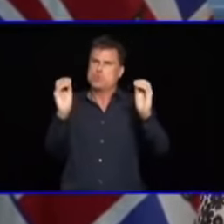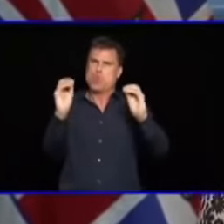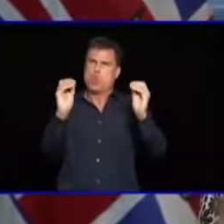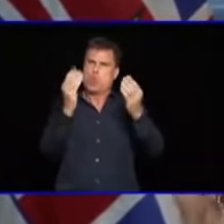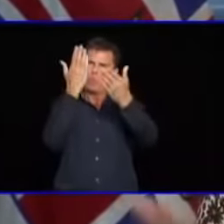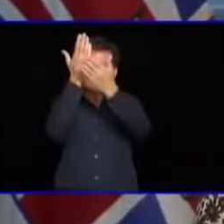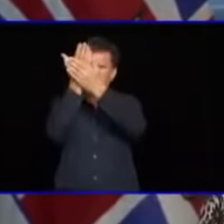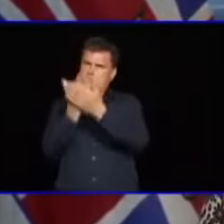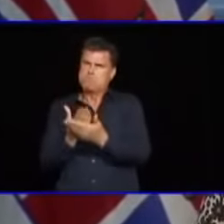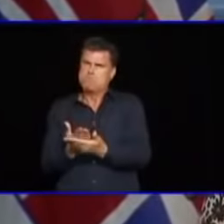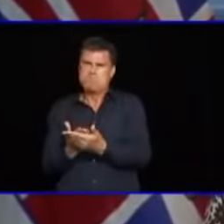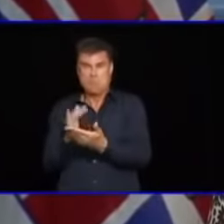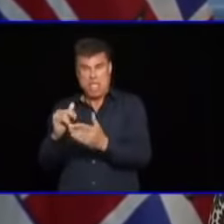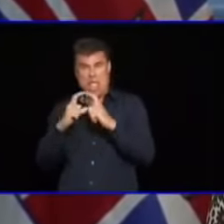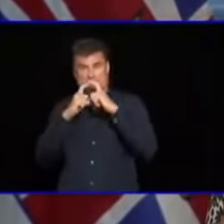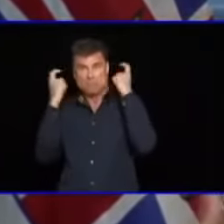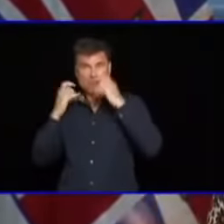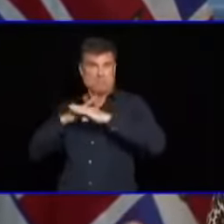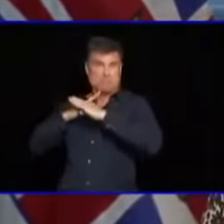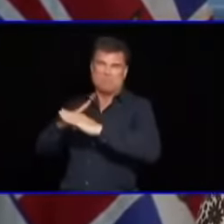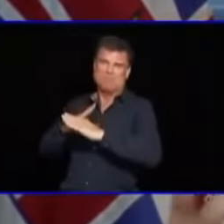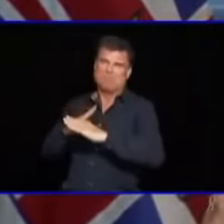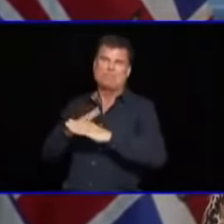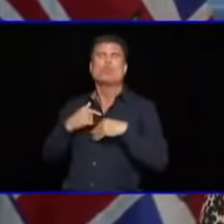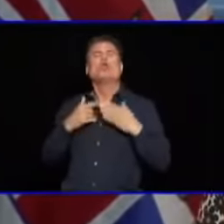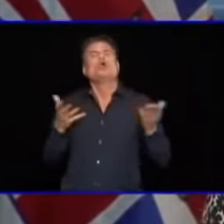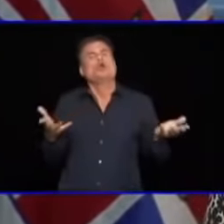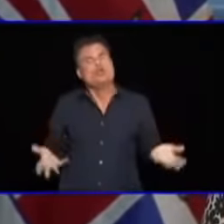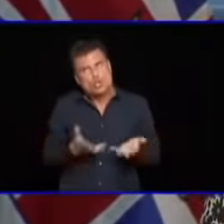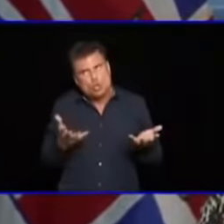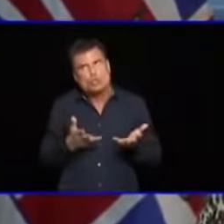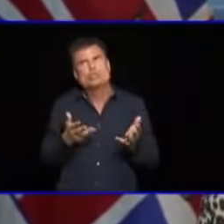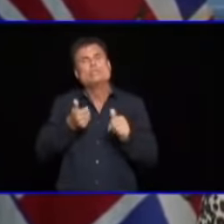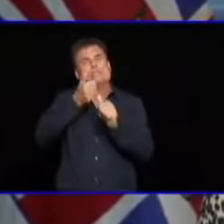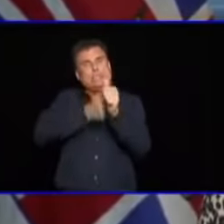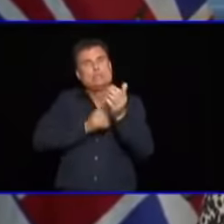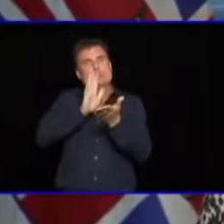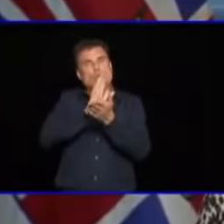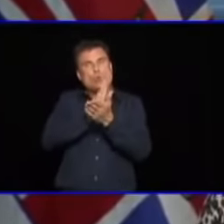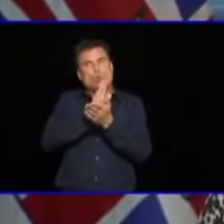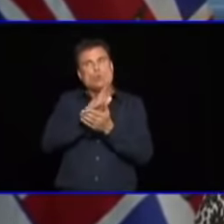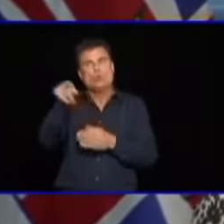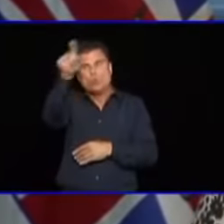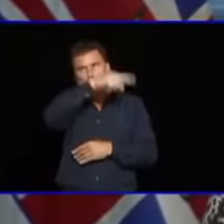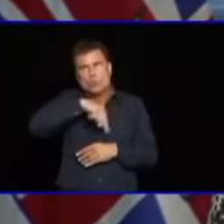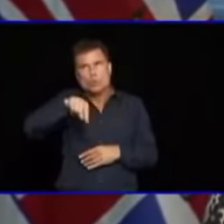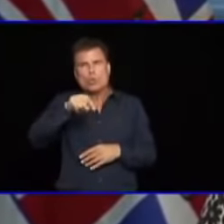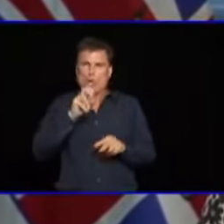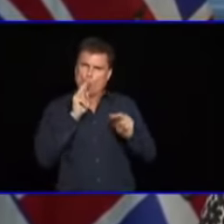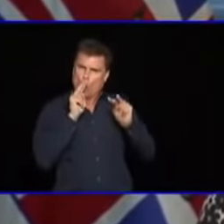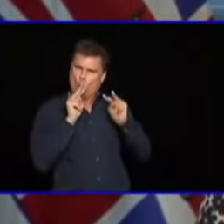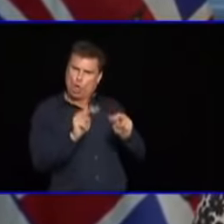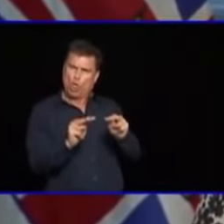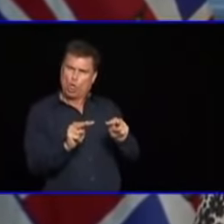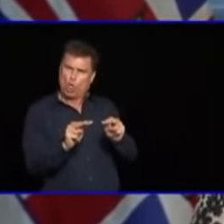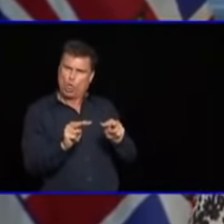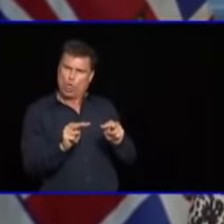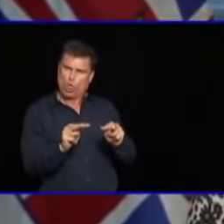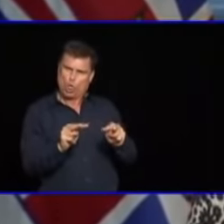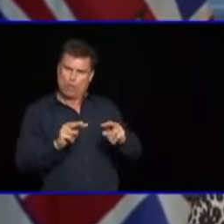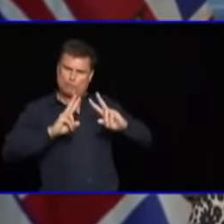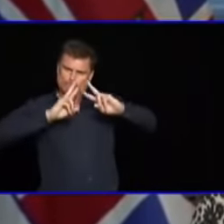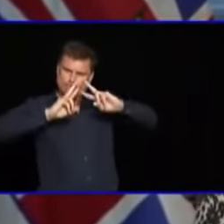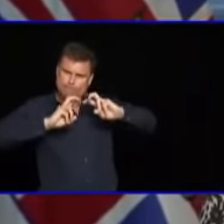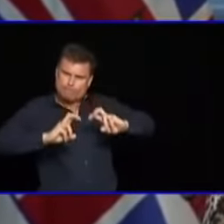at where masks are going to be of benefit and where they may be a hindrance, because we know there's challenges, particularly for younger children, in